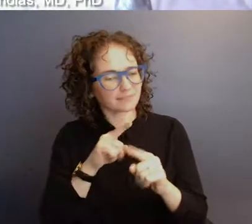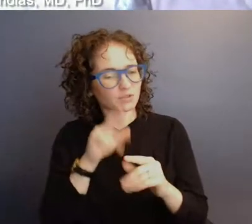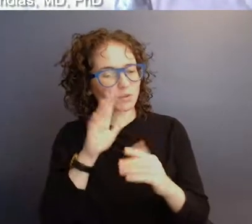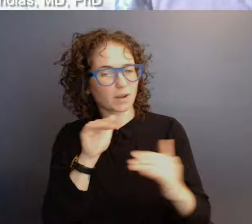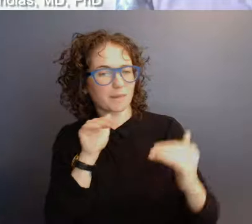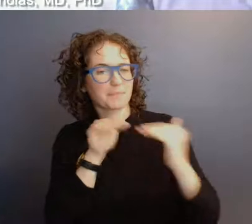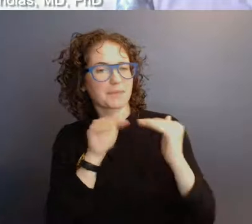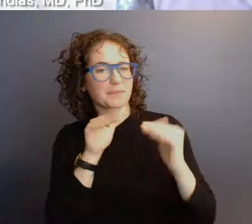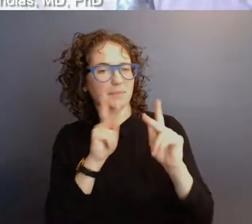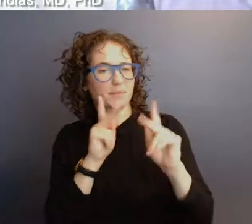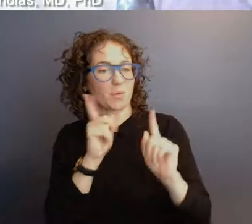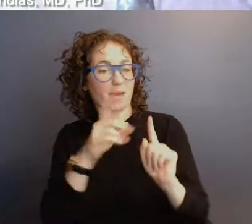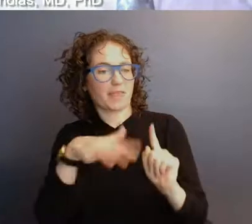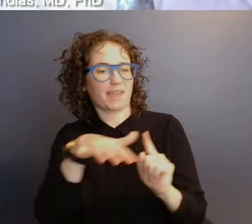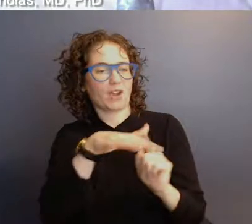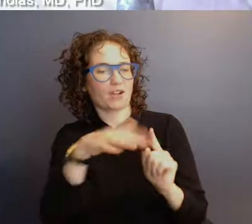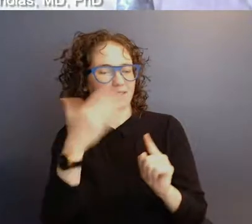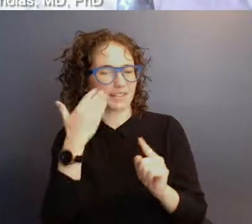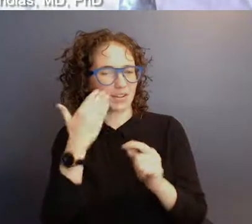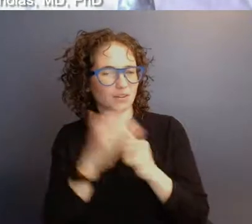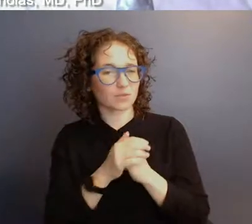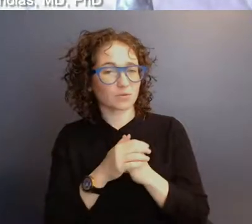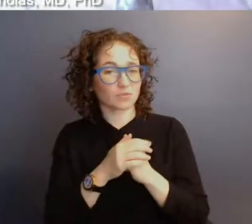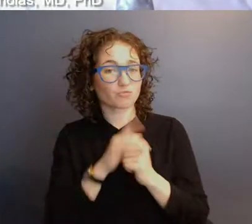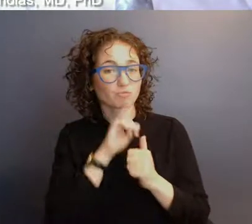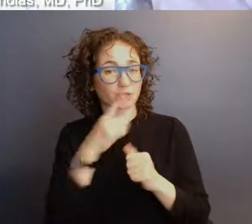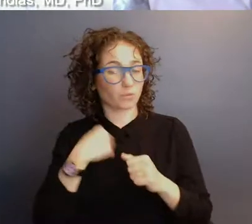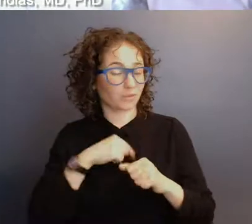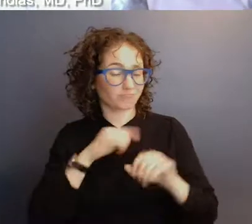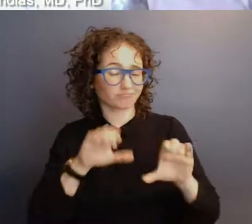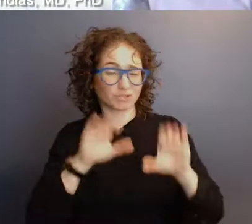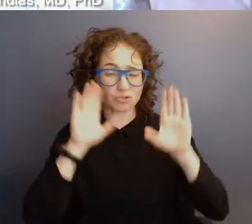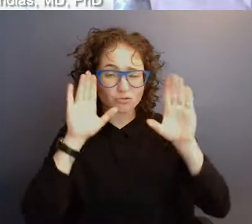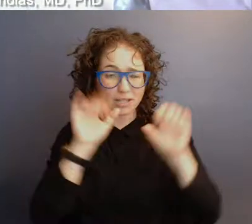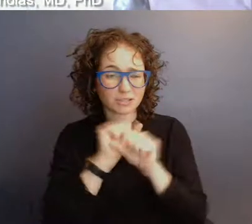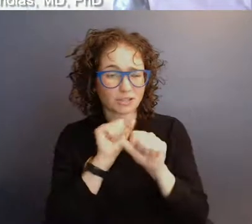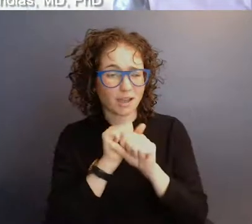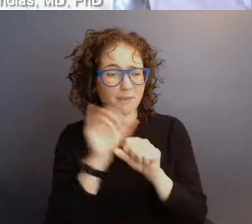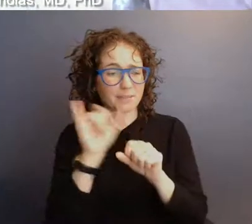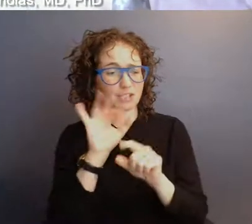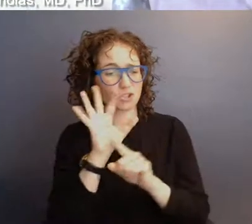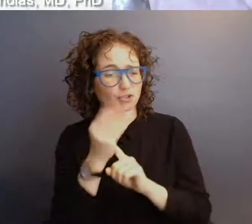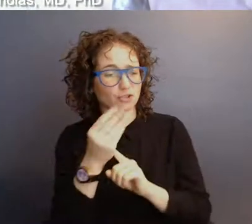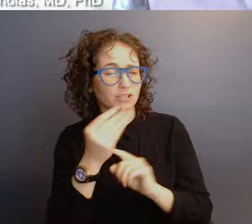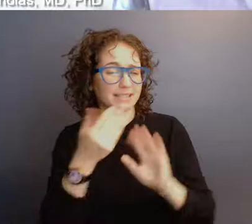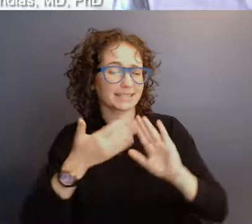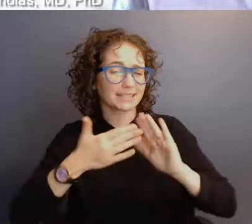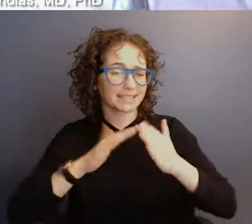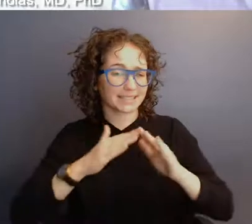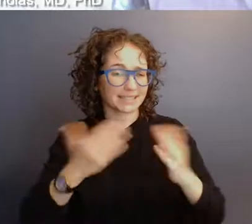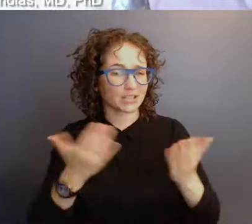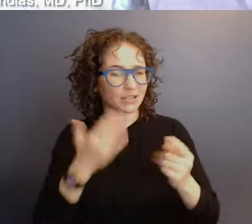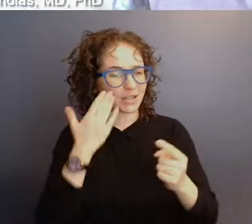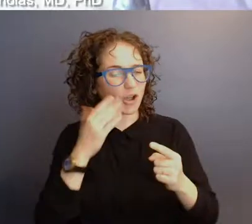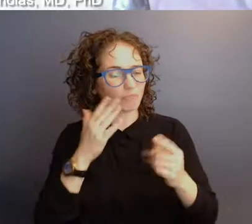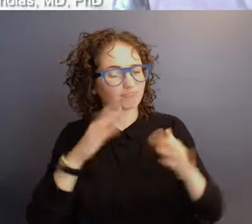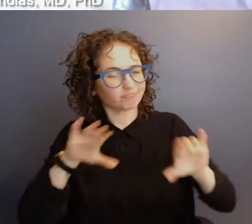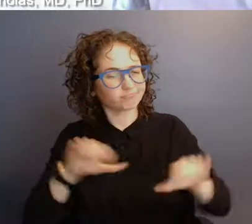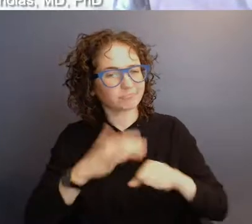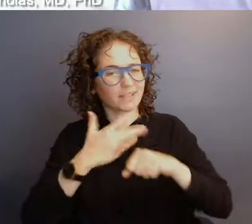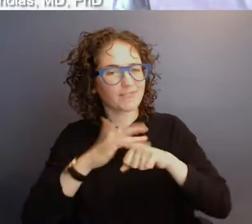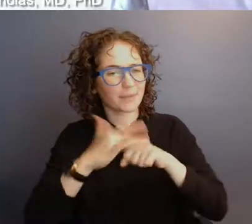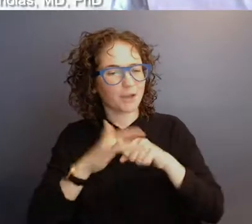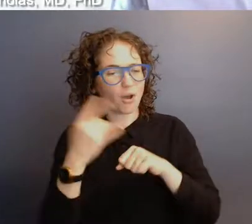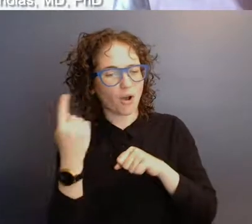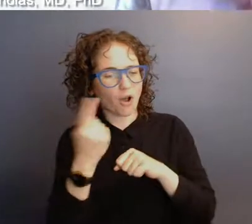are. We've really done a great job as a culture and a city being available and always being